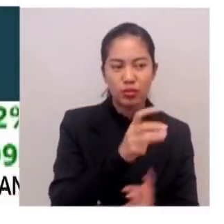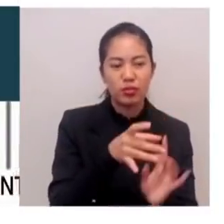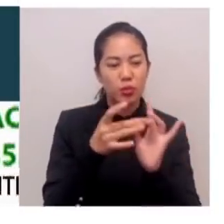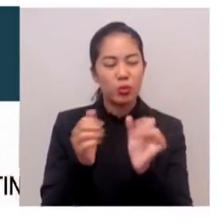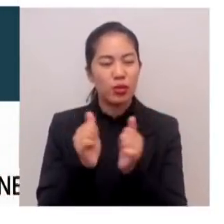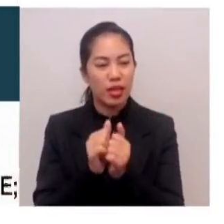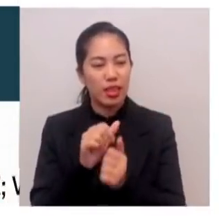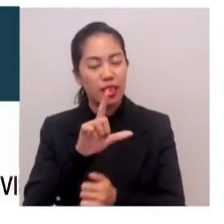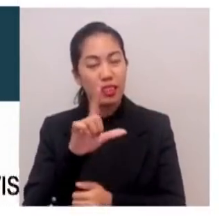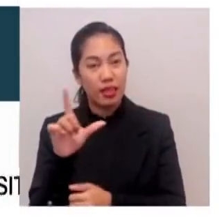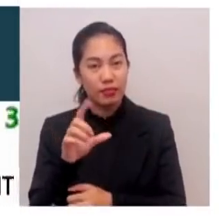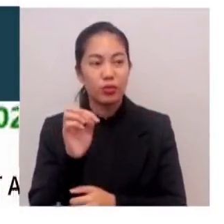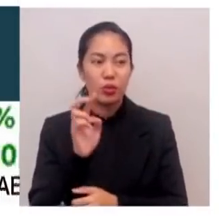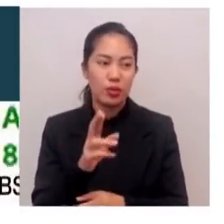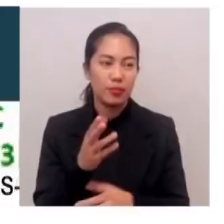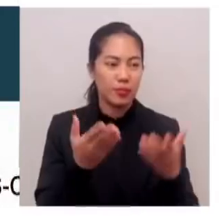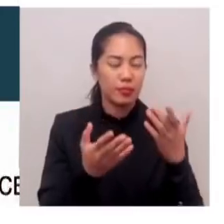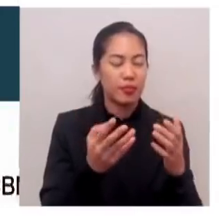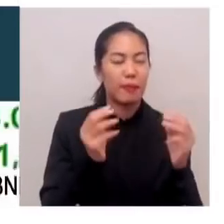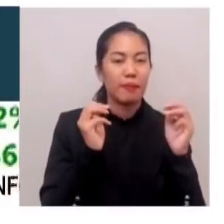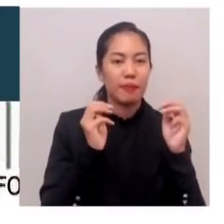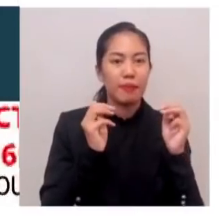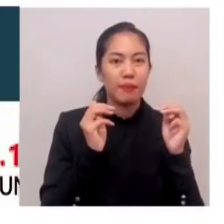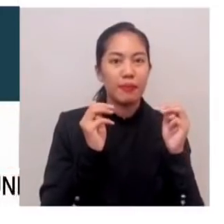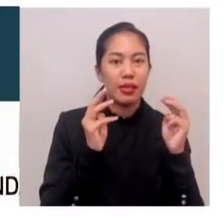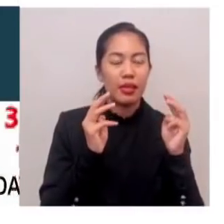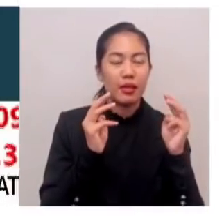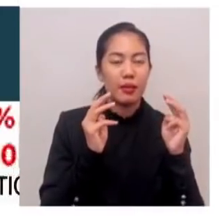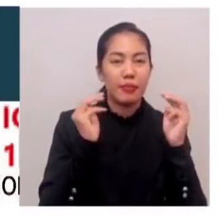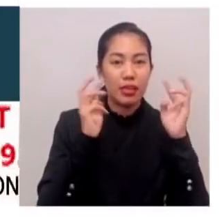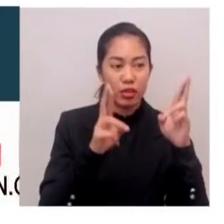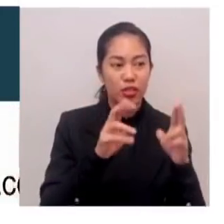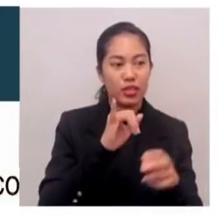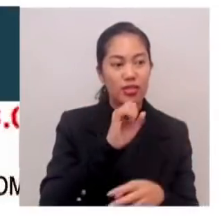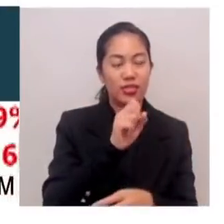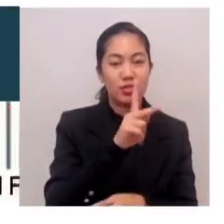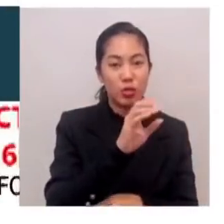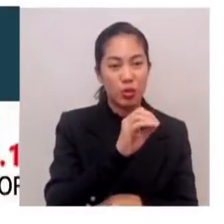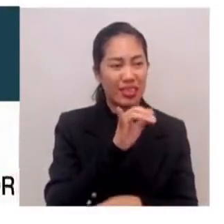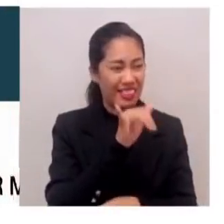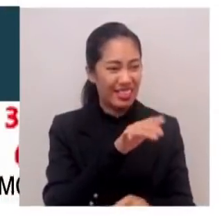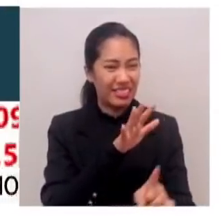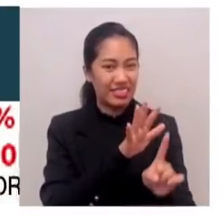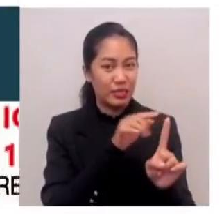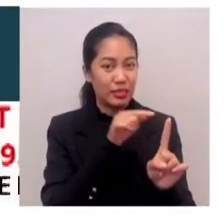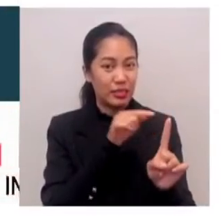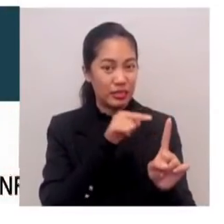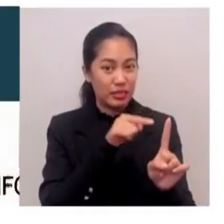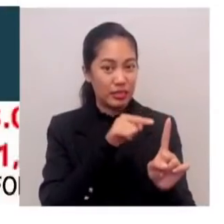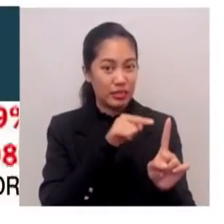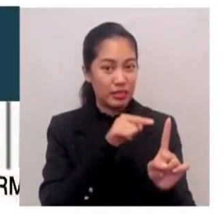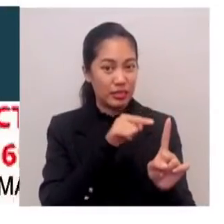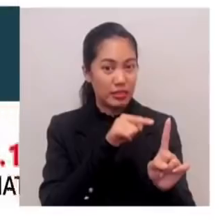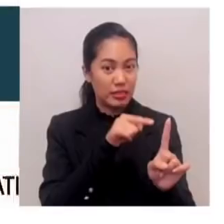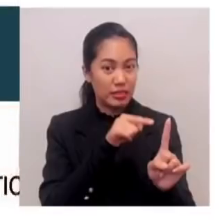with Manila Mayor Isko Moreno, who is widely believed to be supported by the